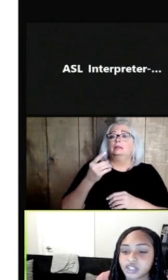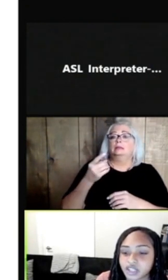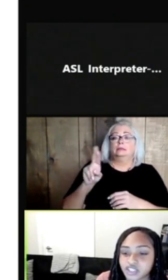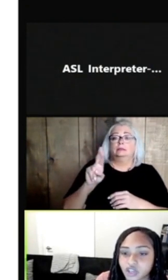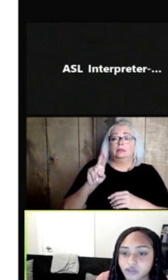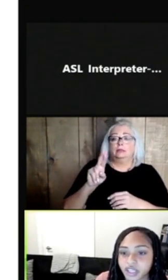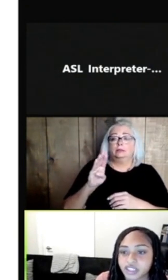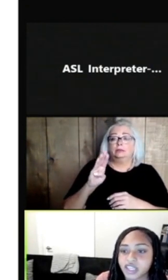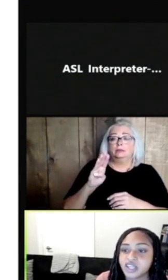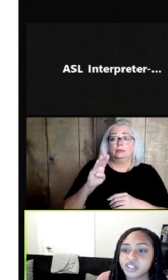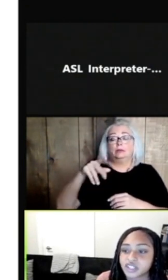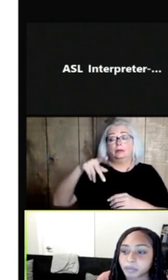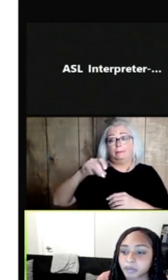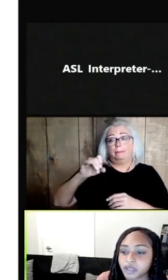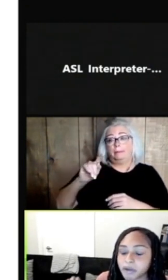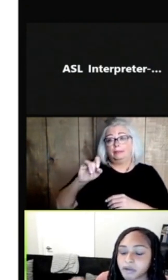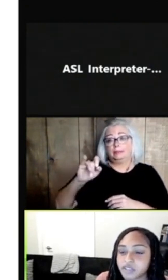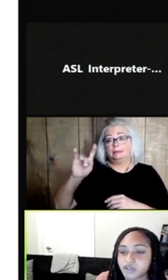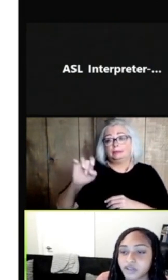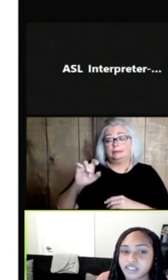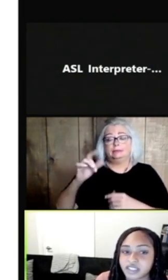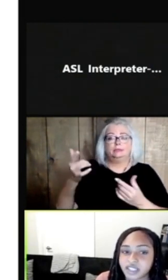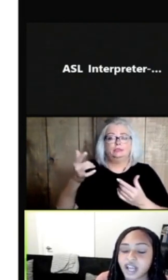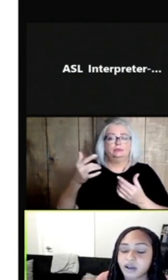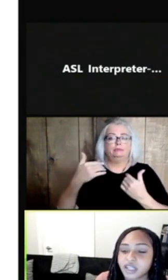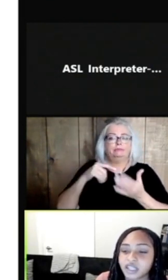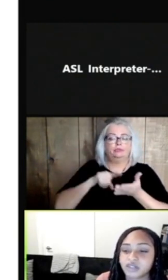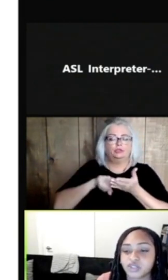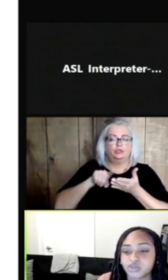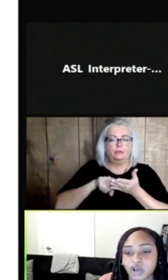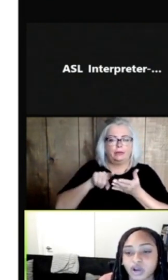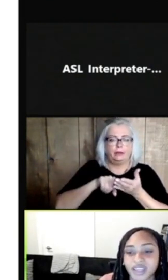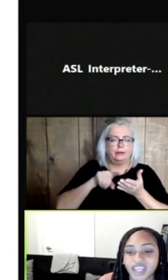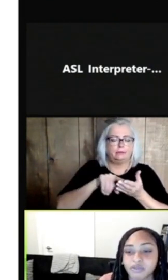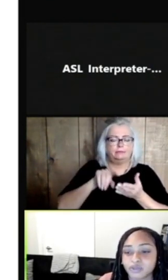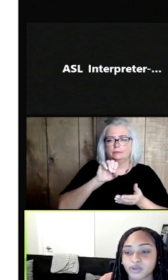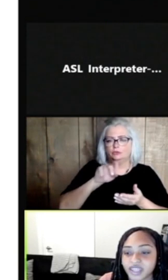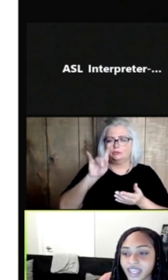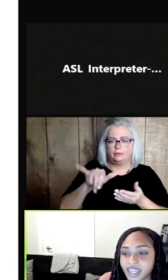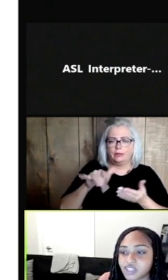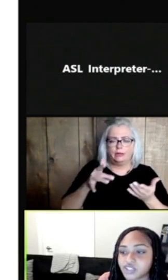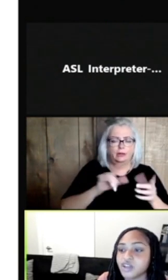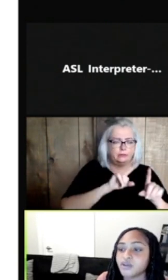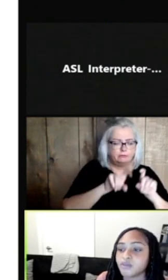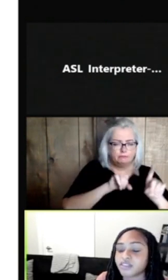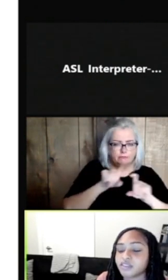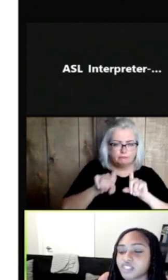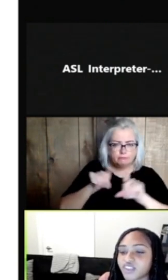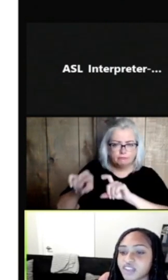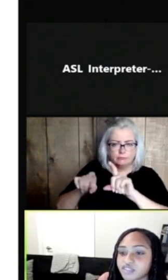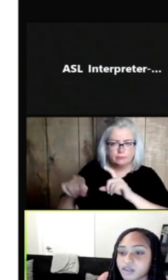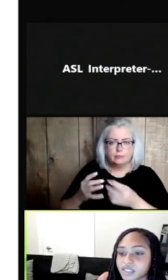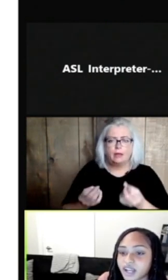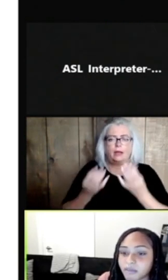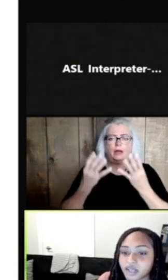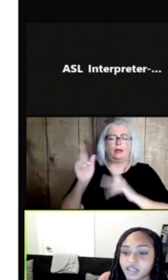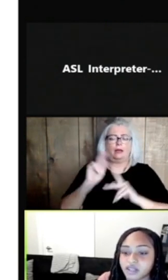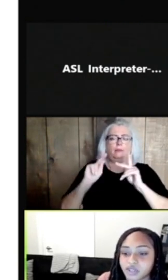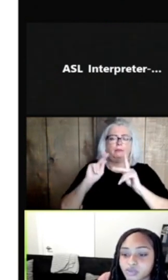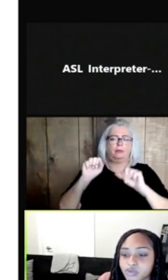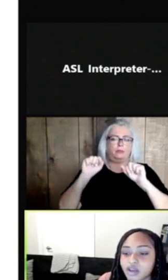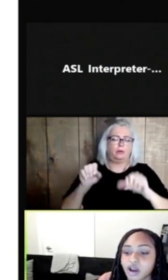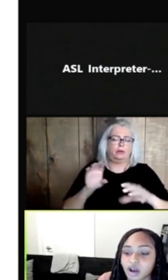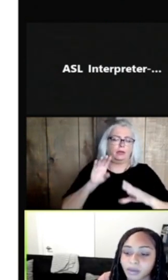she conducts surveys. She has a pre and post survey to see how many individuals are we able to engage within these faith summits and how